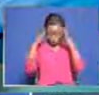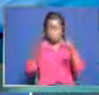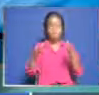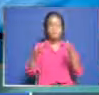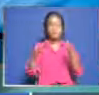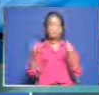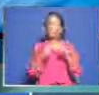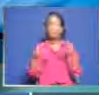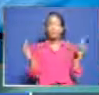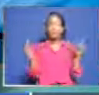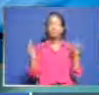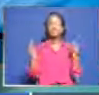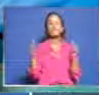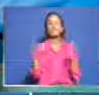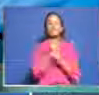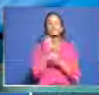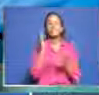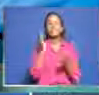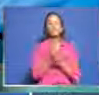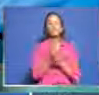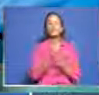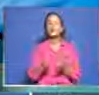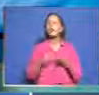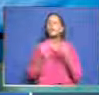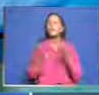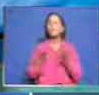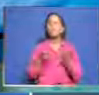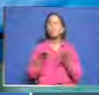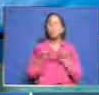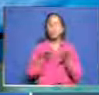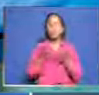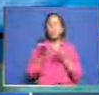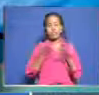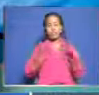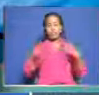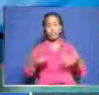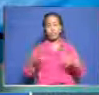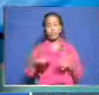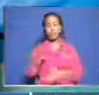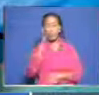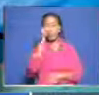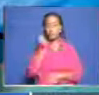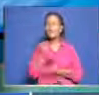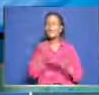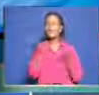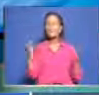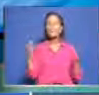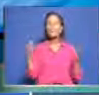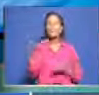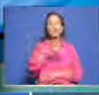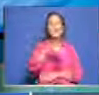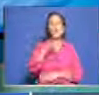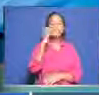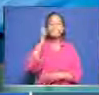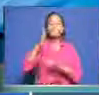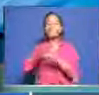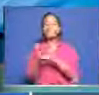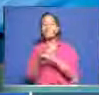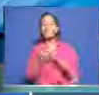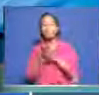he is committed to devolving services to the grassroots to allow every constituent to participate in